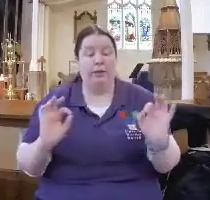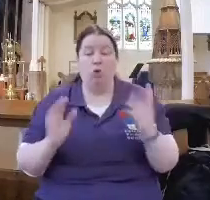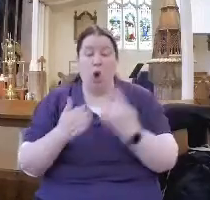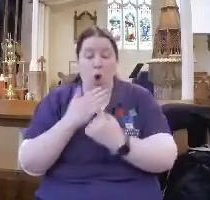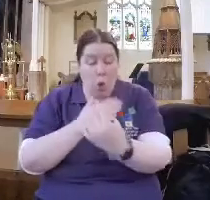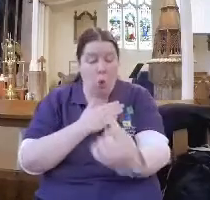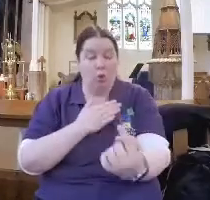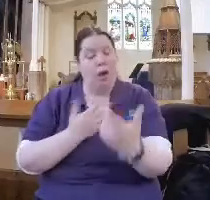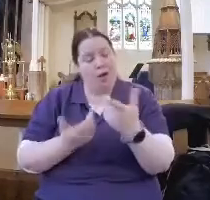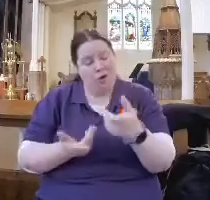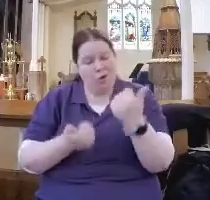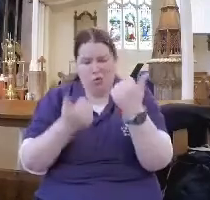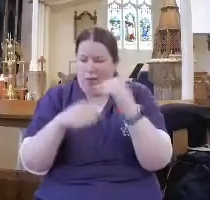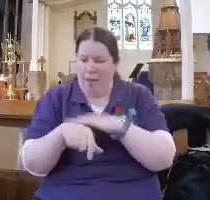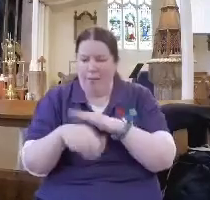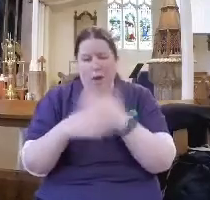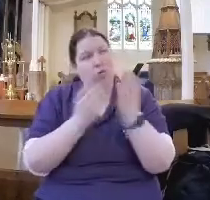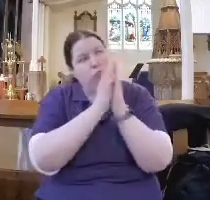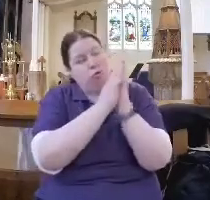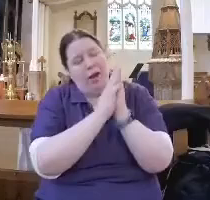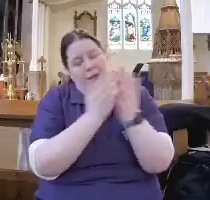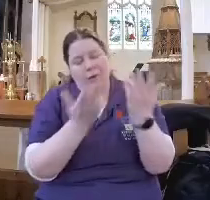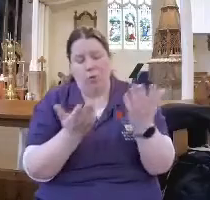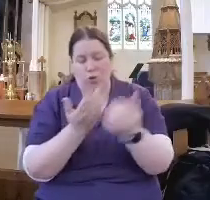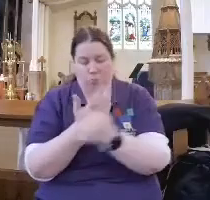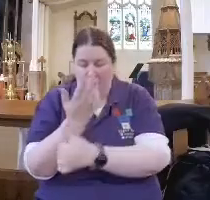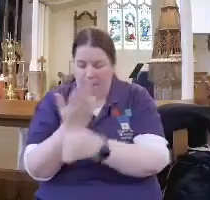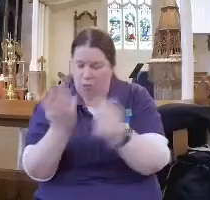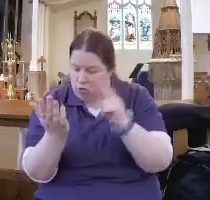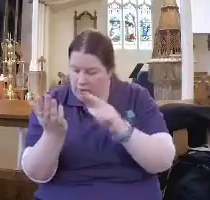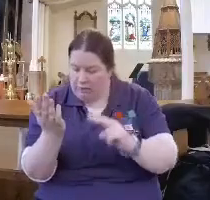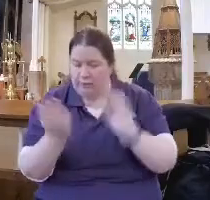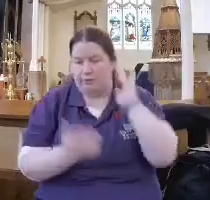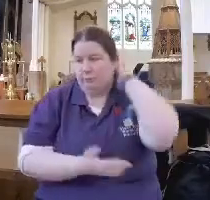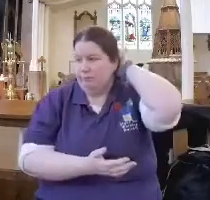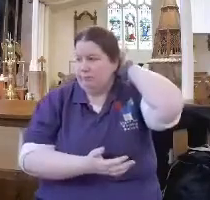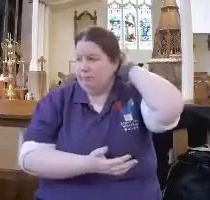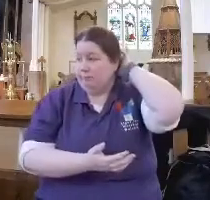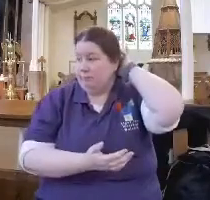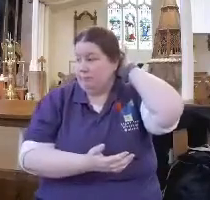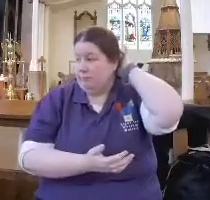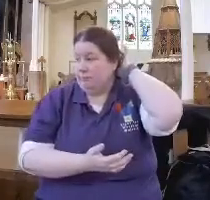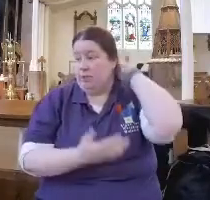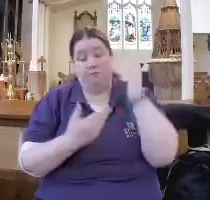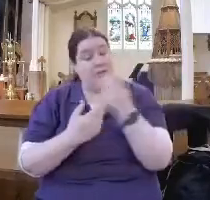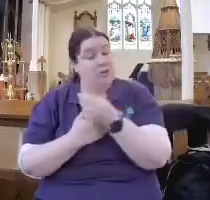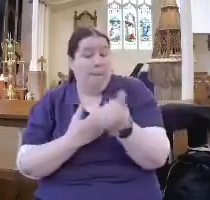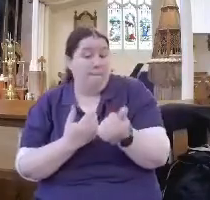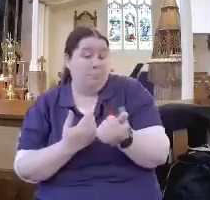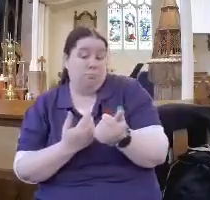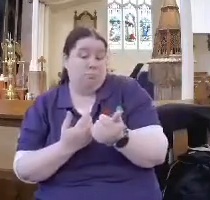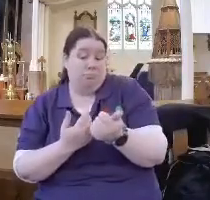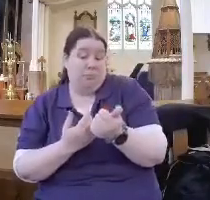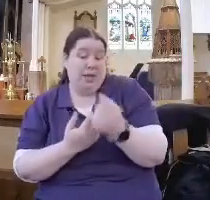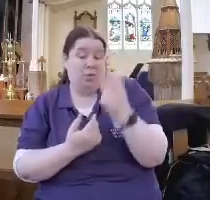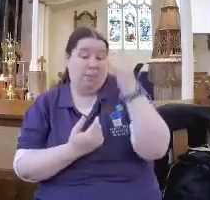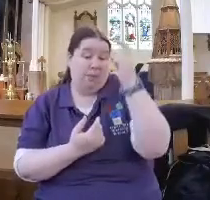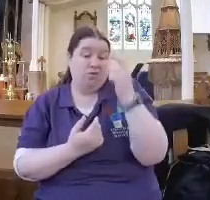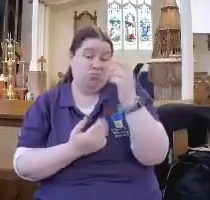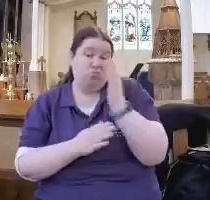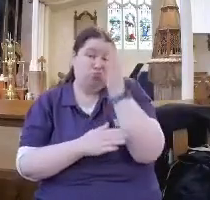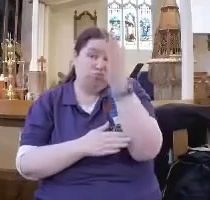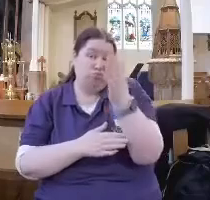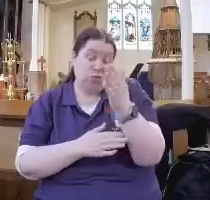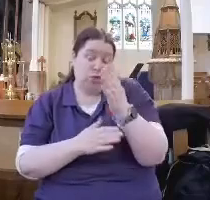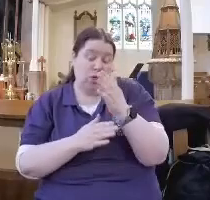into work. Whatever. It would be different for all of us. But when is a good time? A good, regular, consistent time that